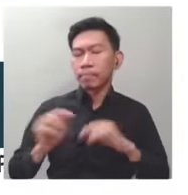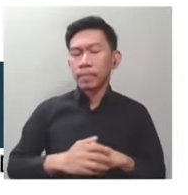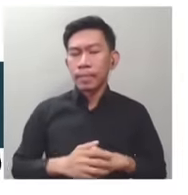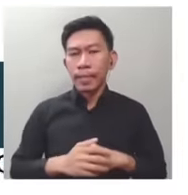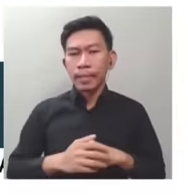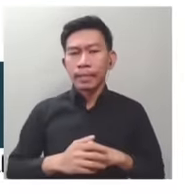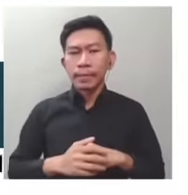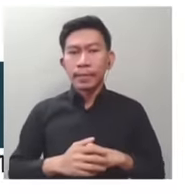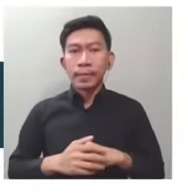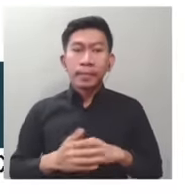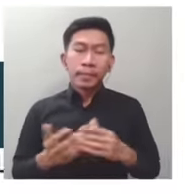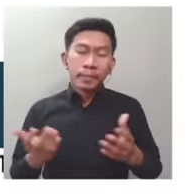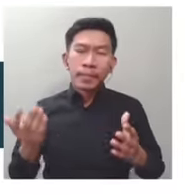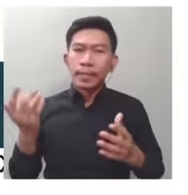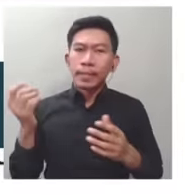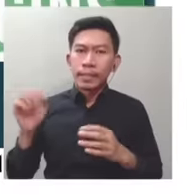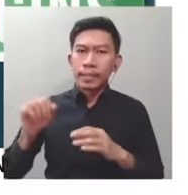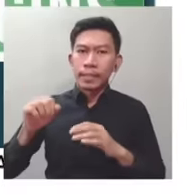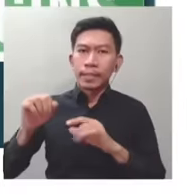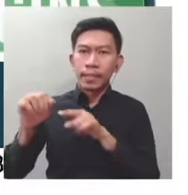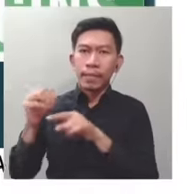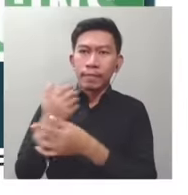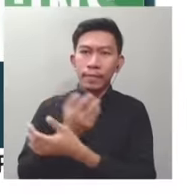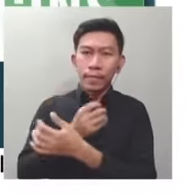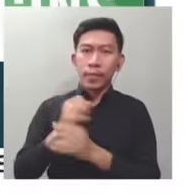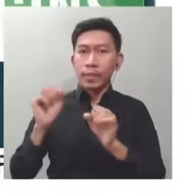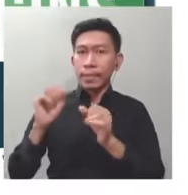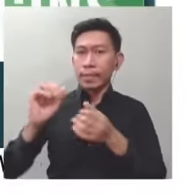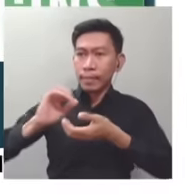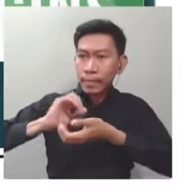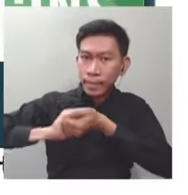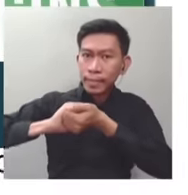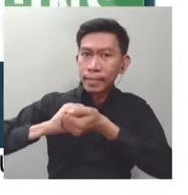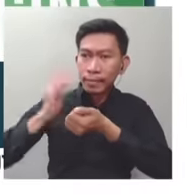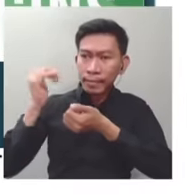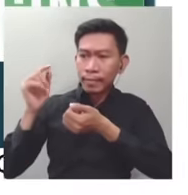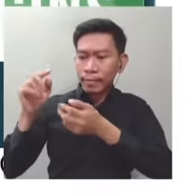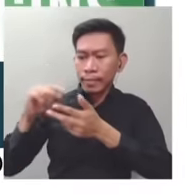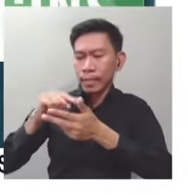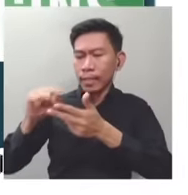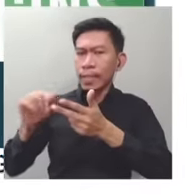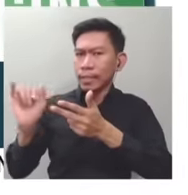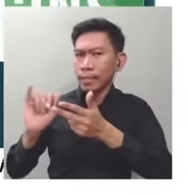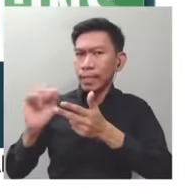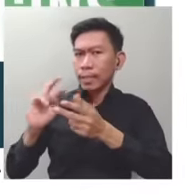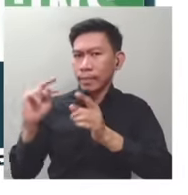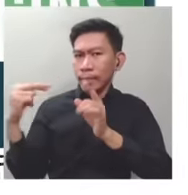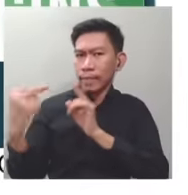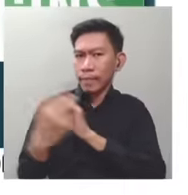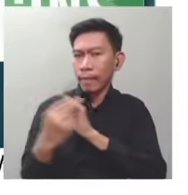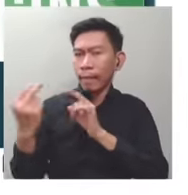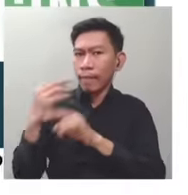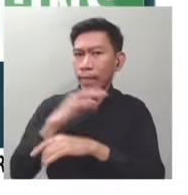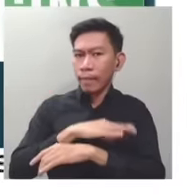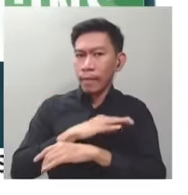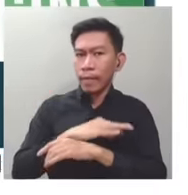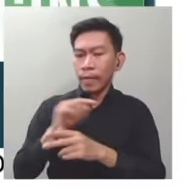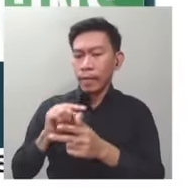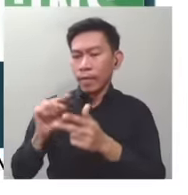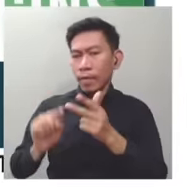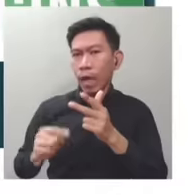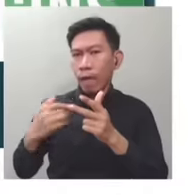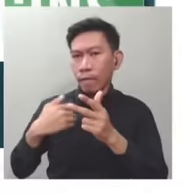course, you create security partnerships because you have a common interest. The three countries have, of course, a common